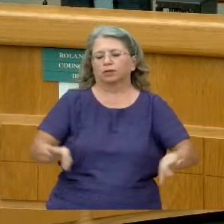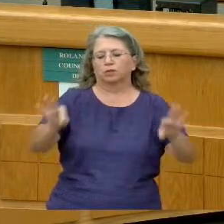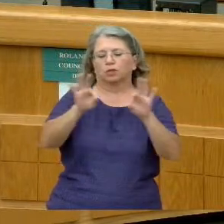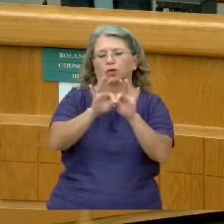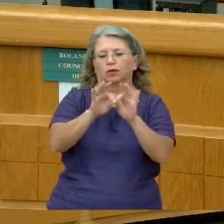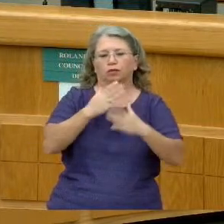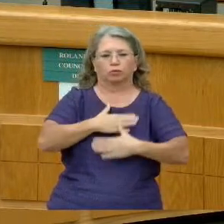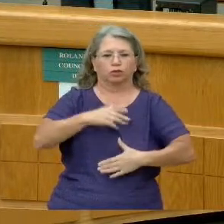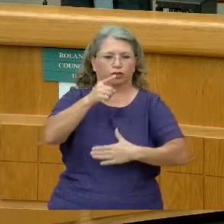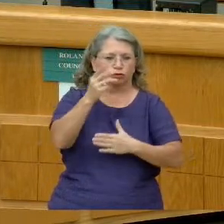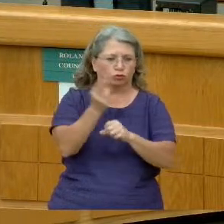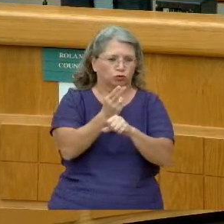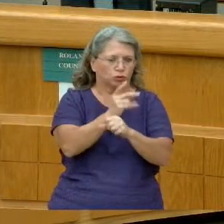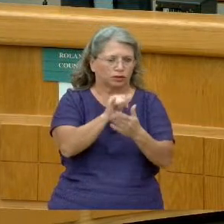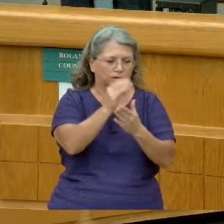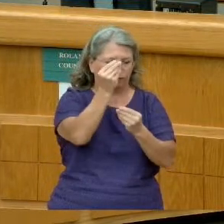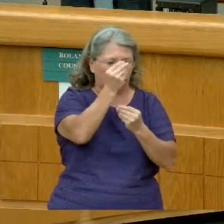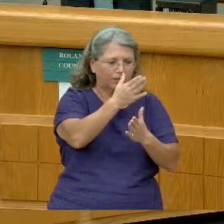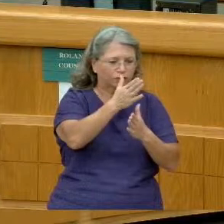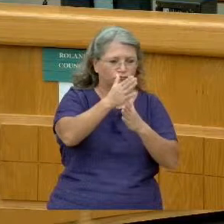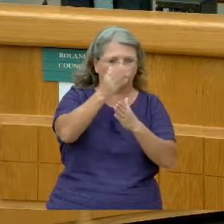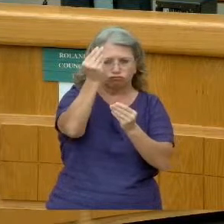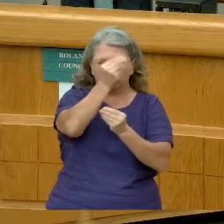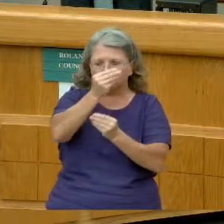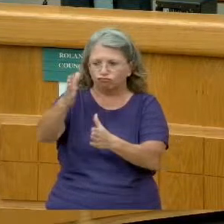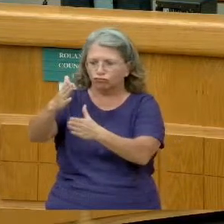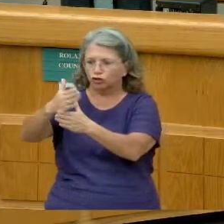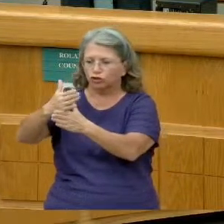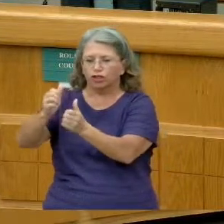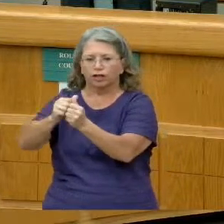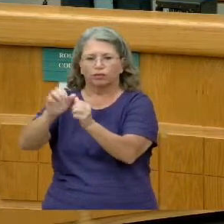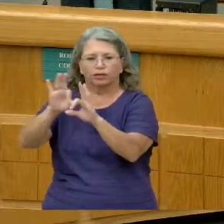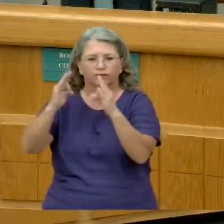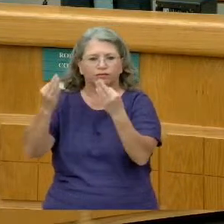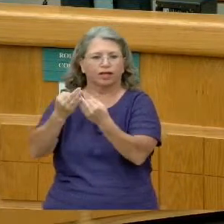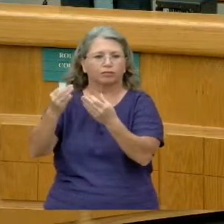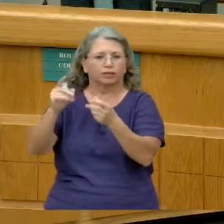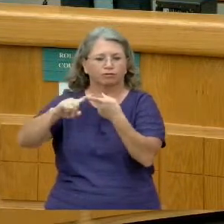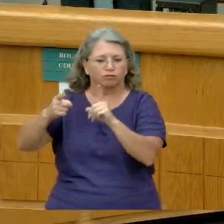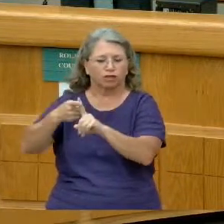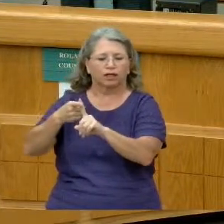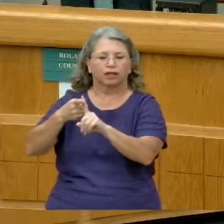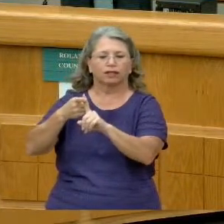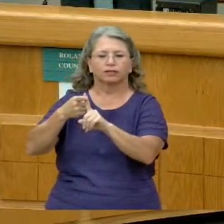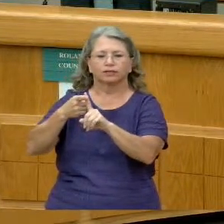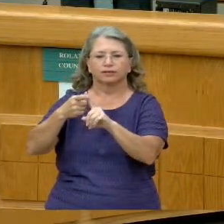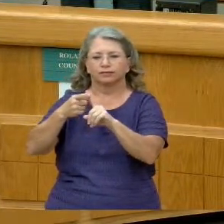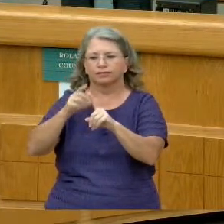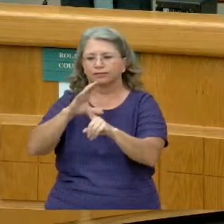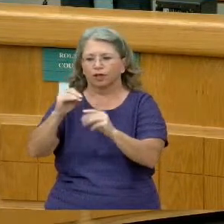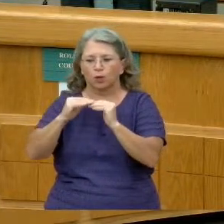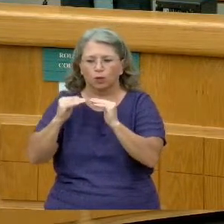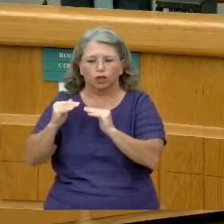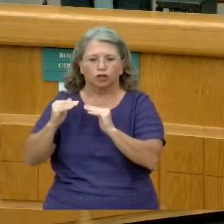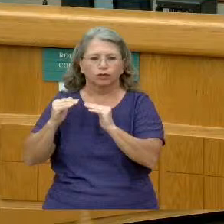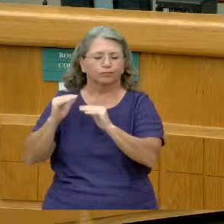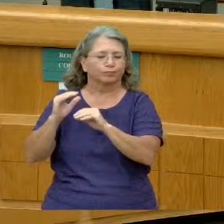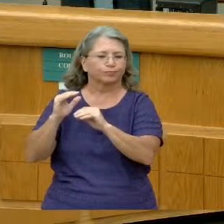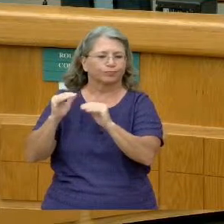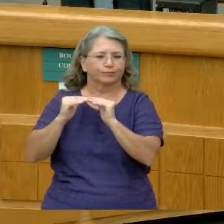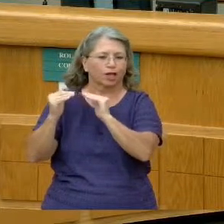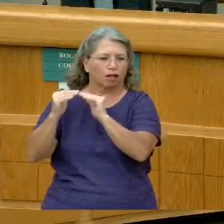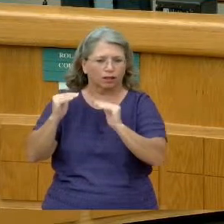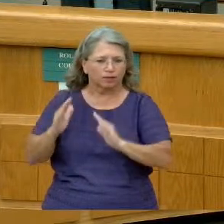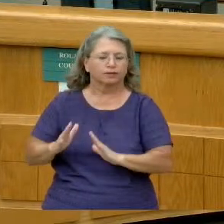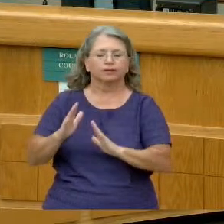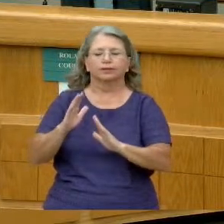it and then sharing it with your family, friends, colleagues, co-workers, people you go to church with, and so on. Okay,